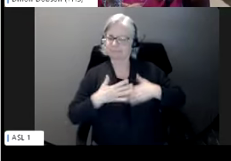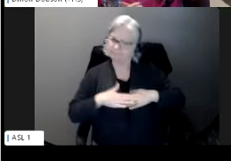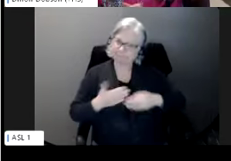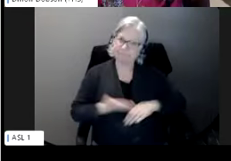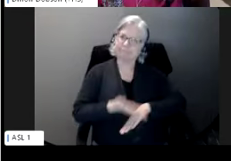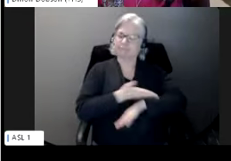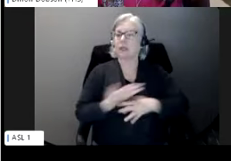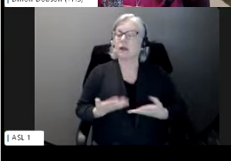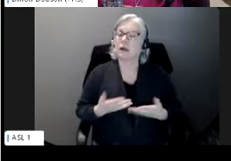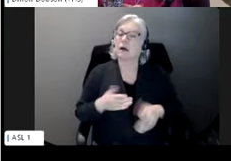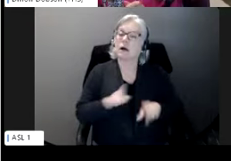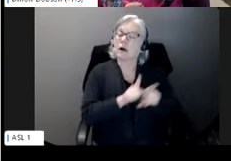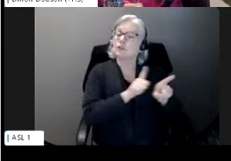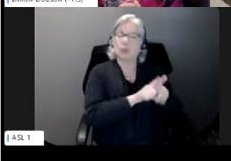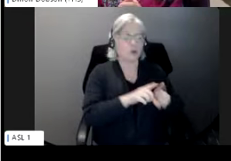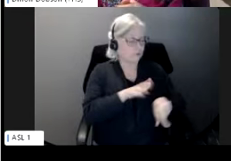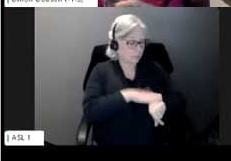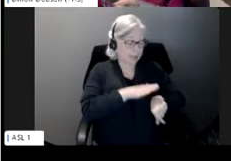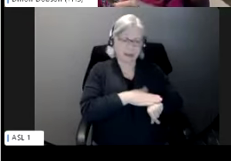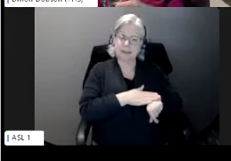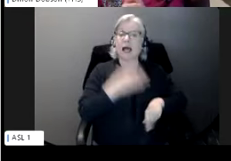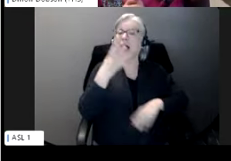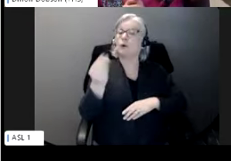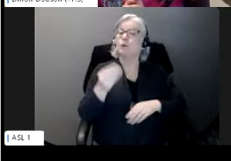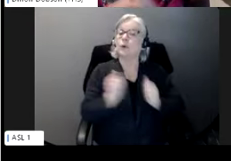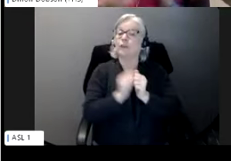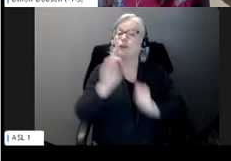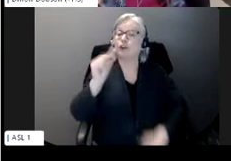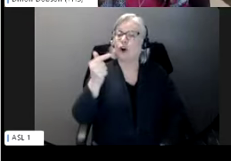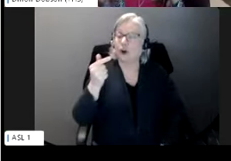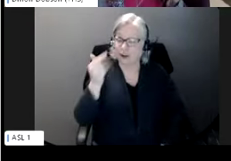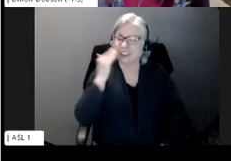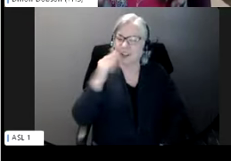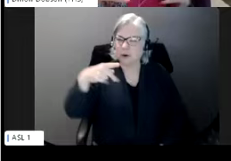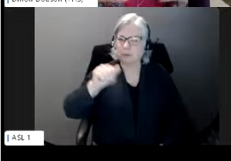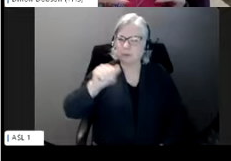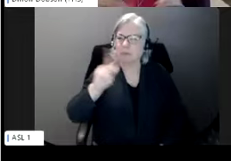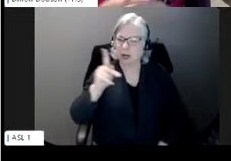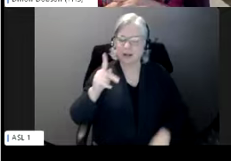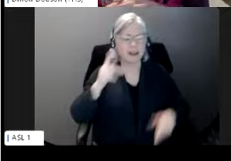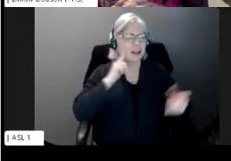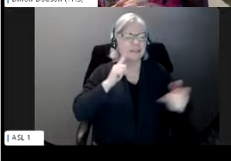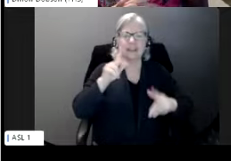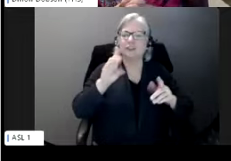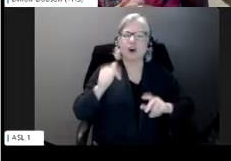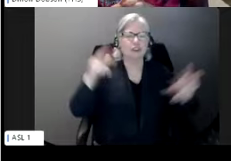others. If anybody's been to a dog park, there's oftentimes community within the dog park.